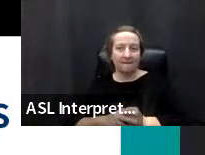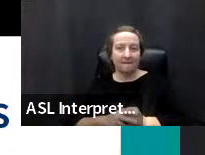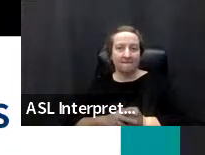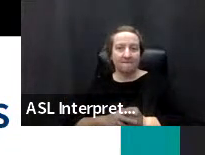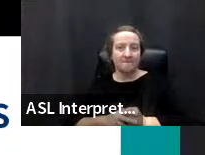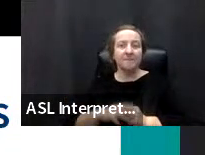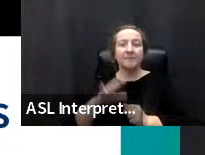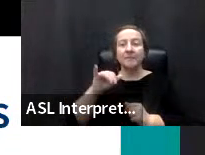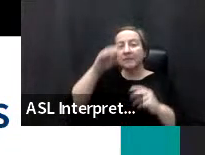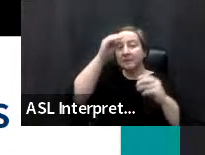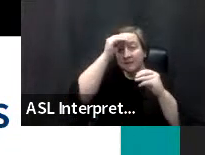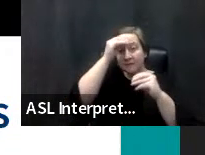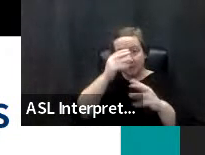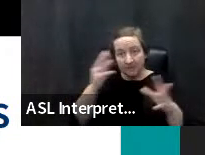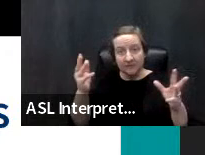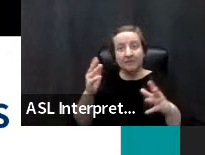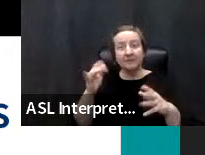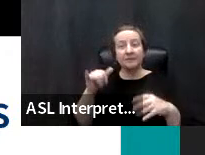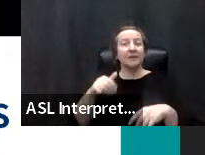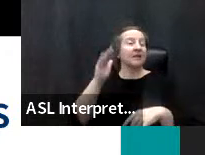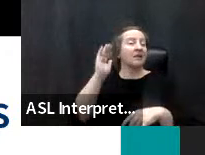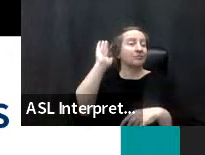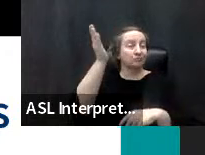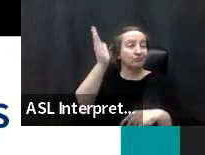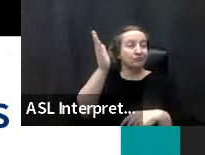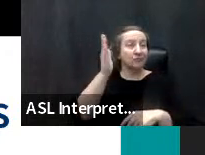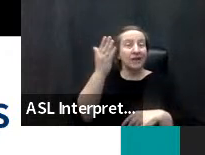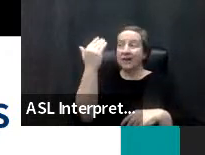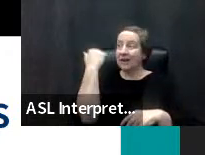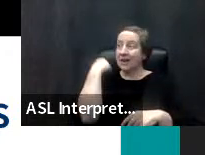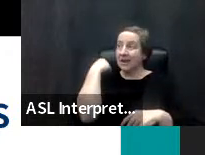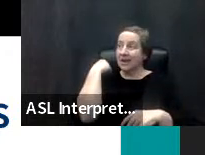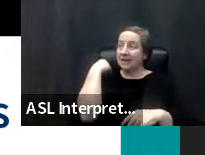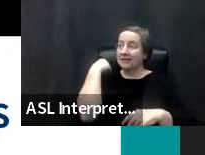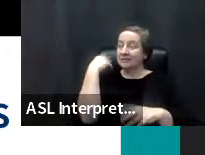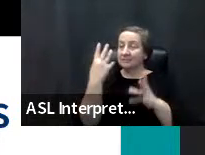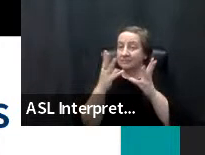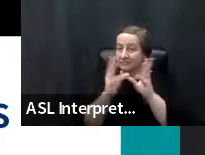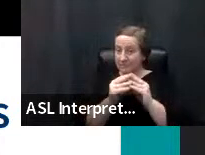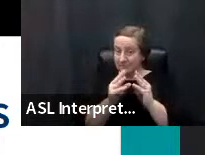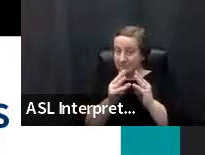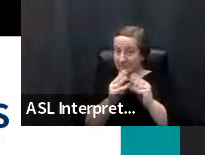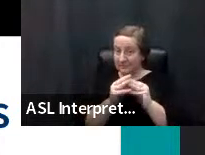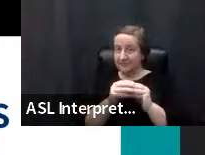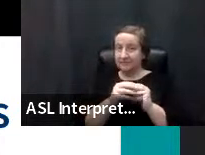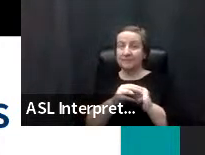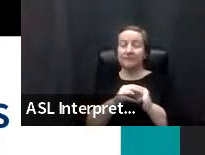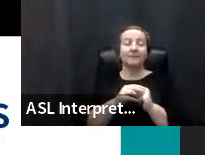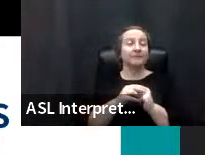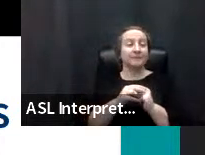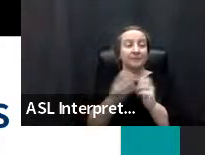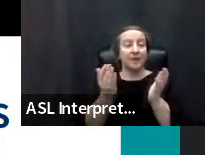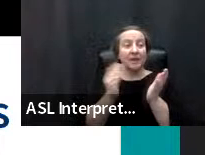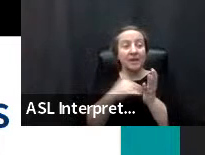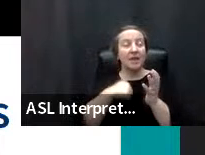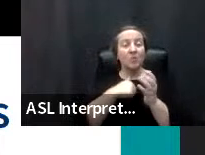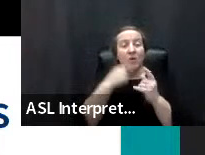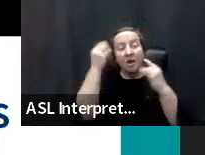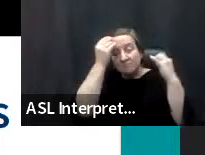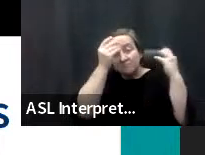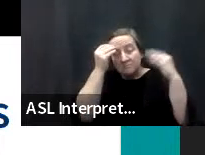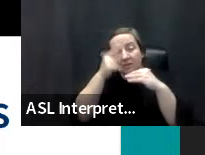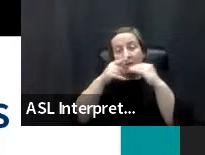This information was presented last meeting. Again, we're thinking about this in